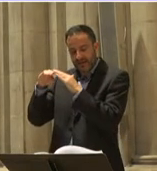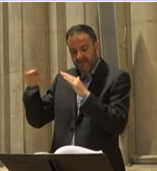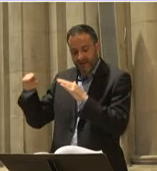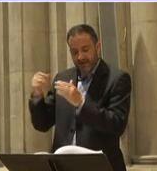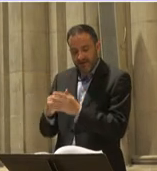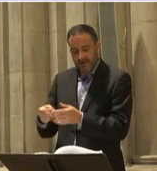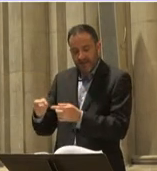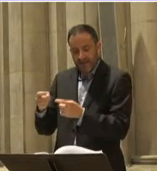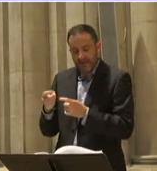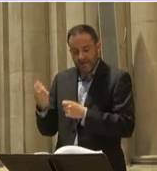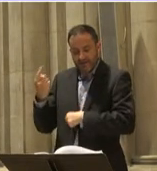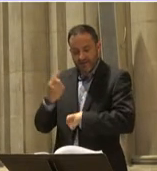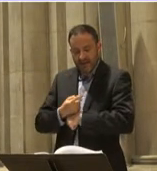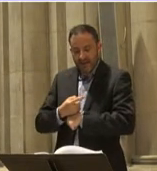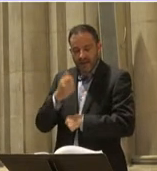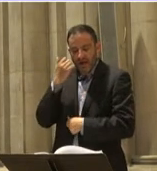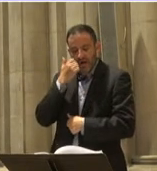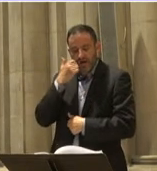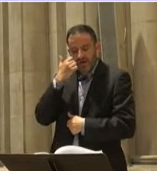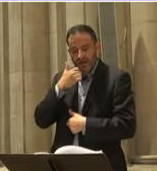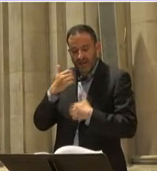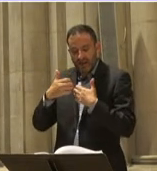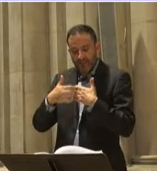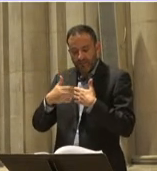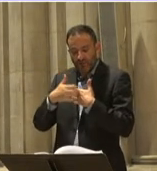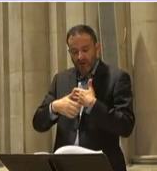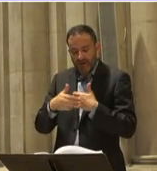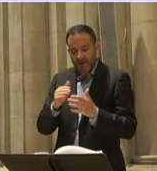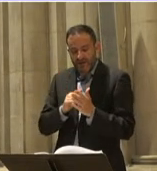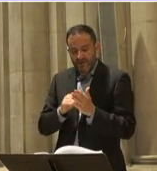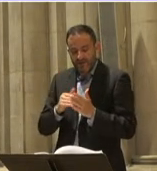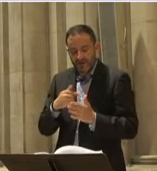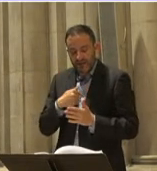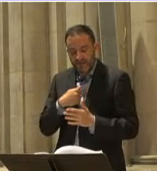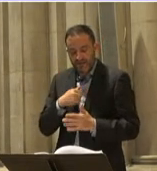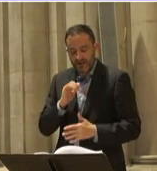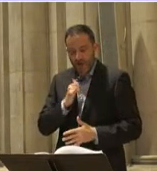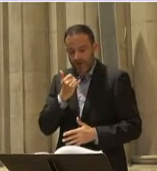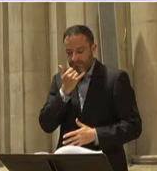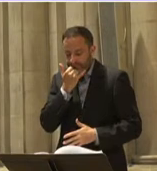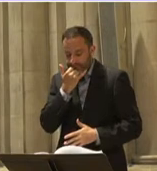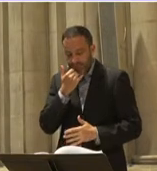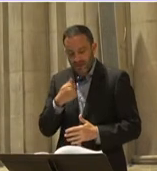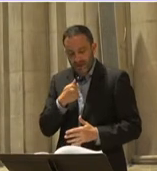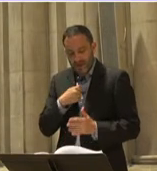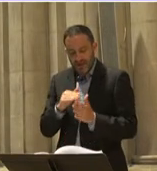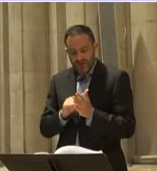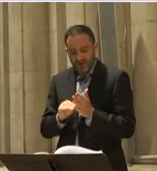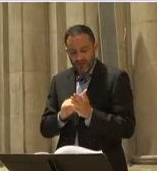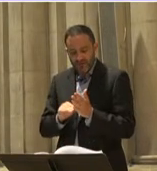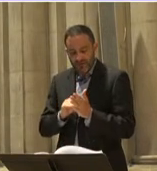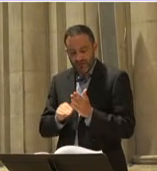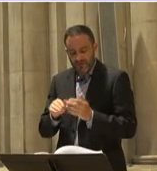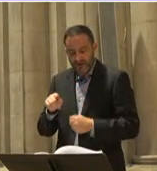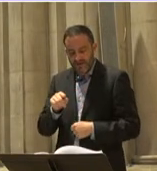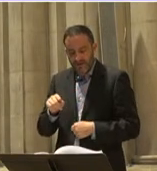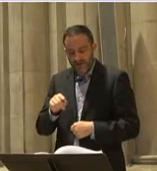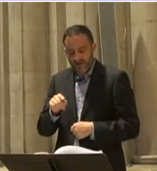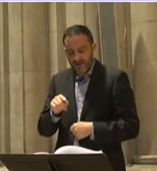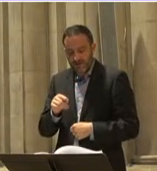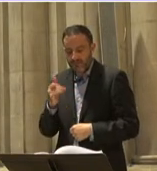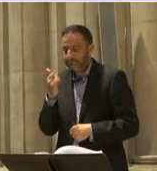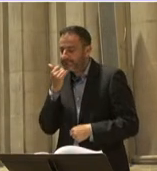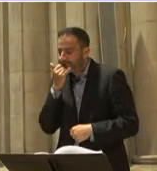in heaven. Give us this day our daily bread, and forgive us our trespasses, as we